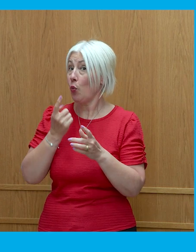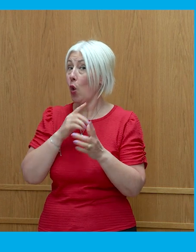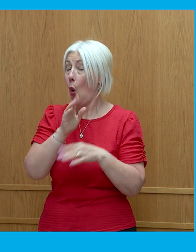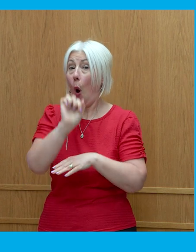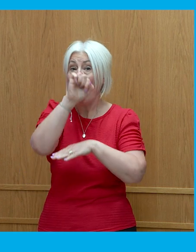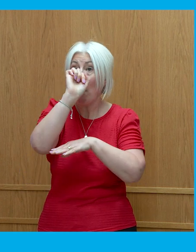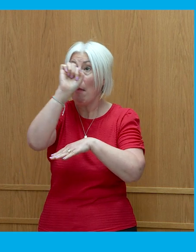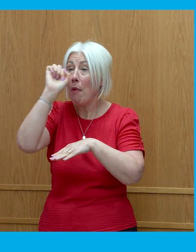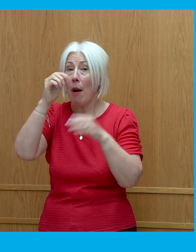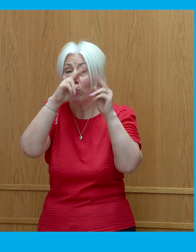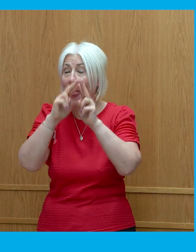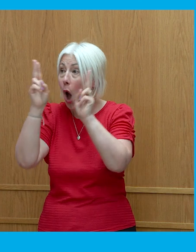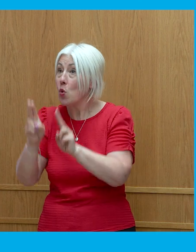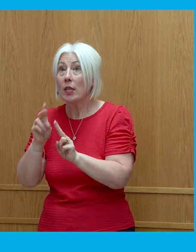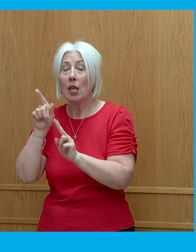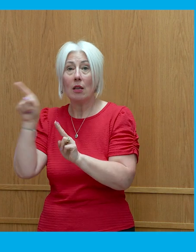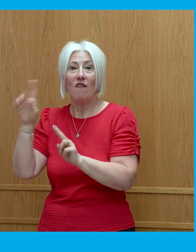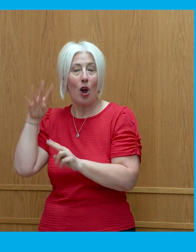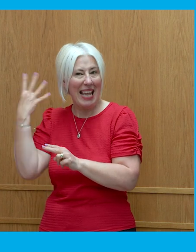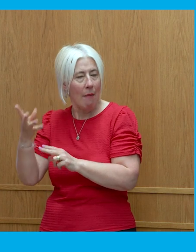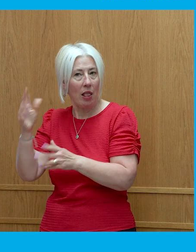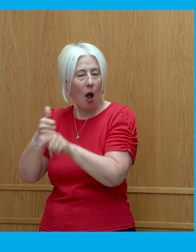excited. It's connected to abortion